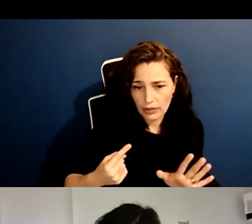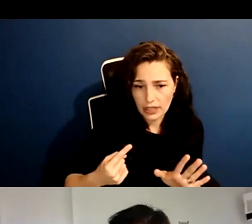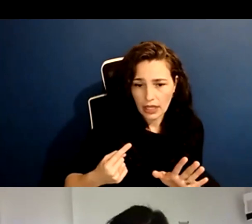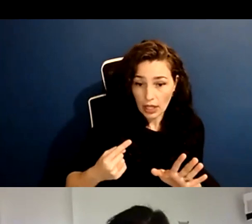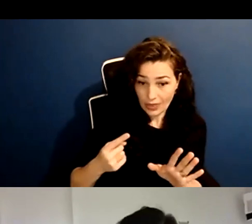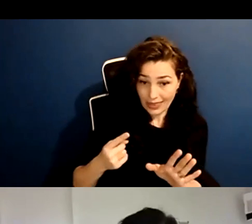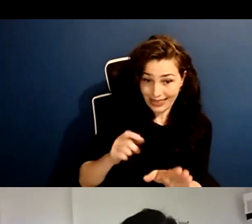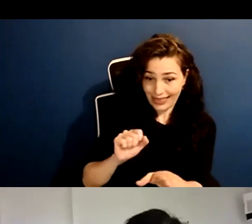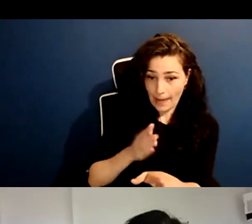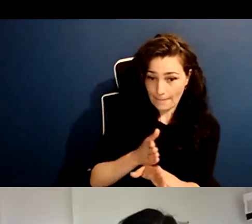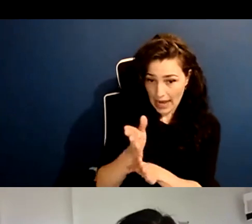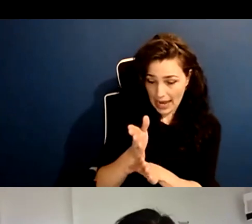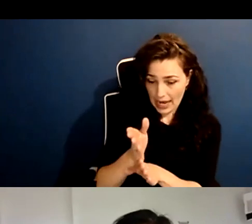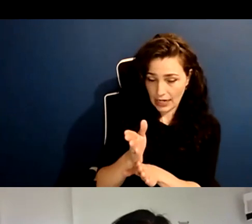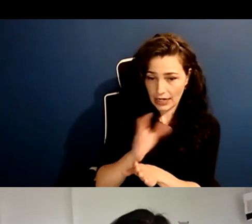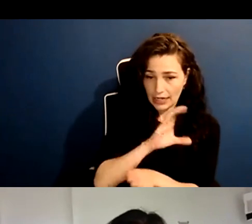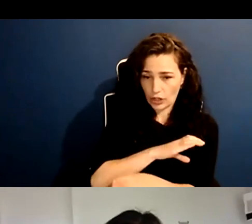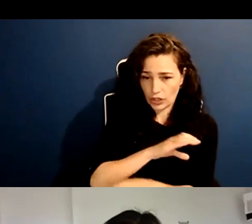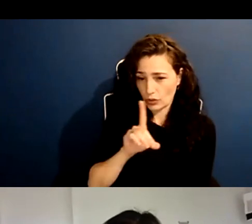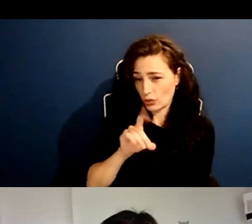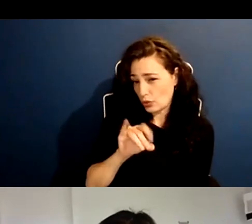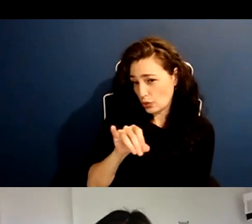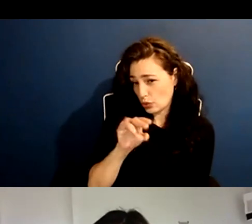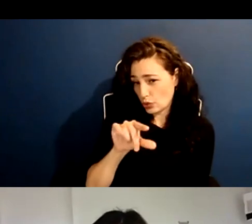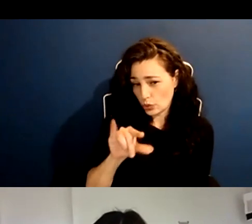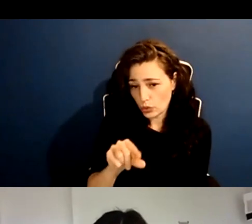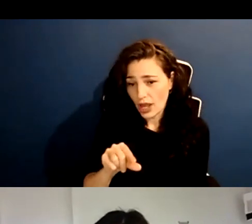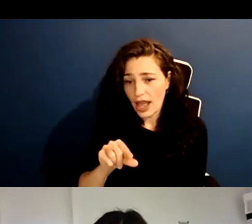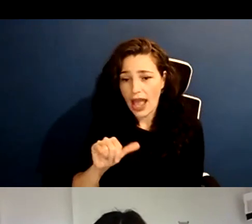daughter of Dedan Kimathi, who again was the leader of the independence movement.